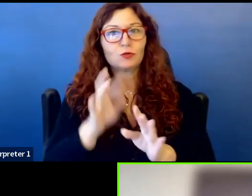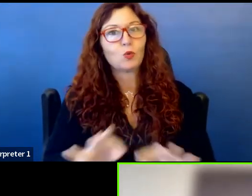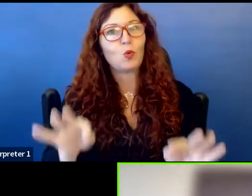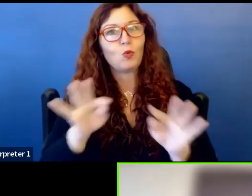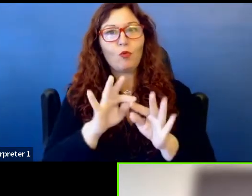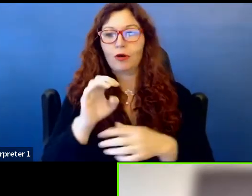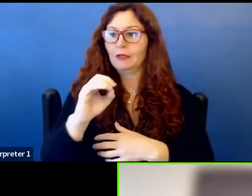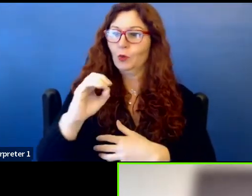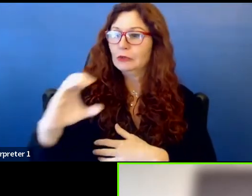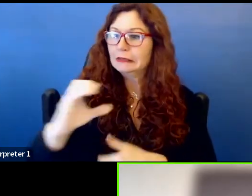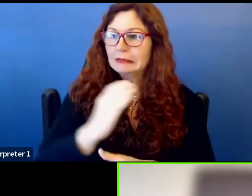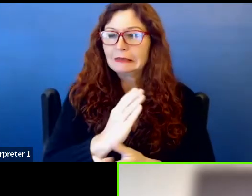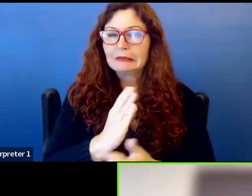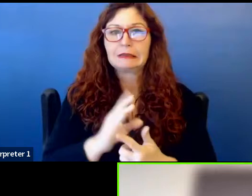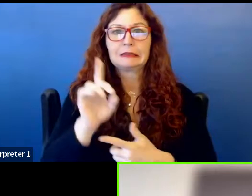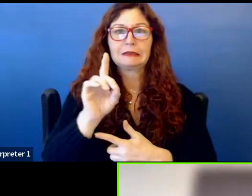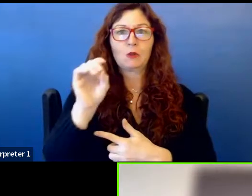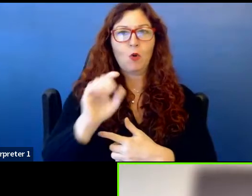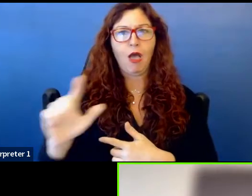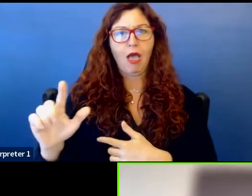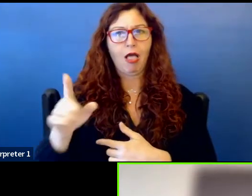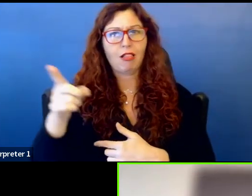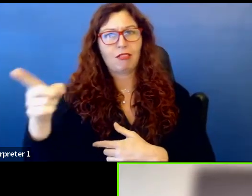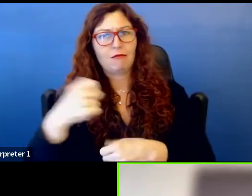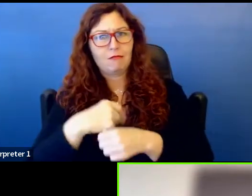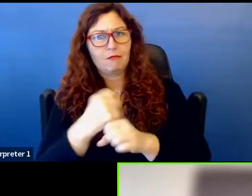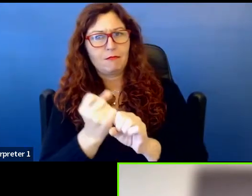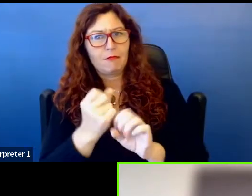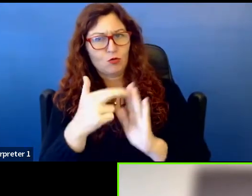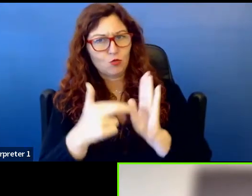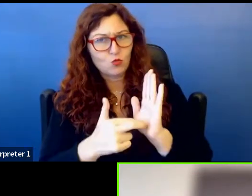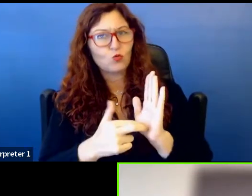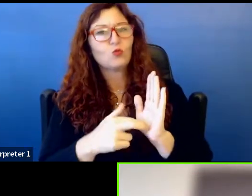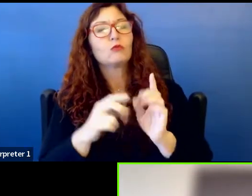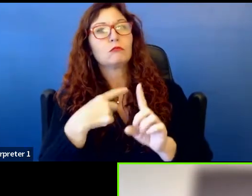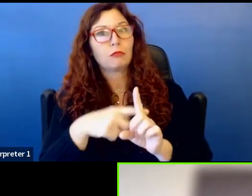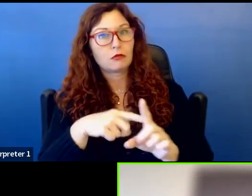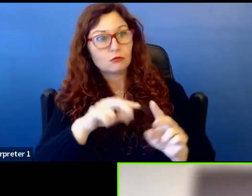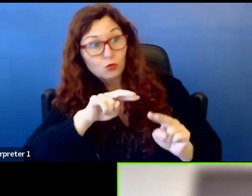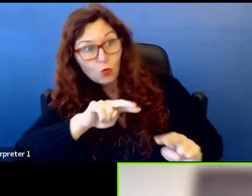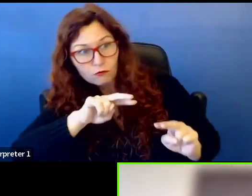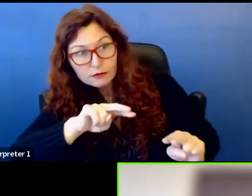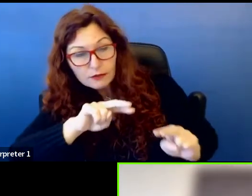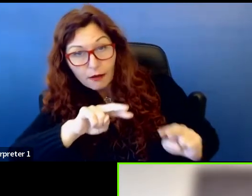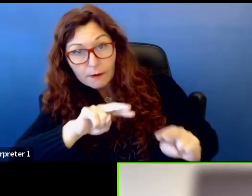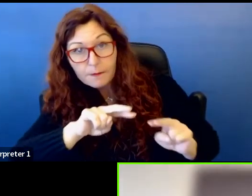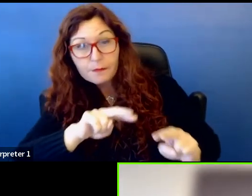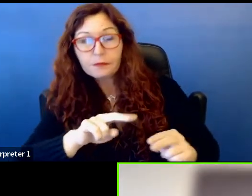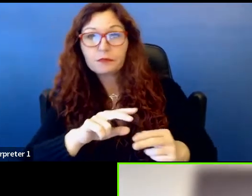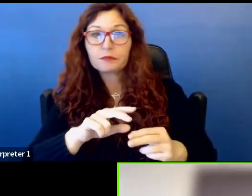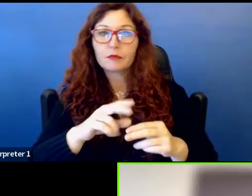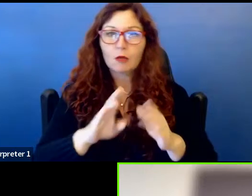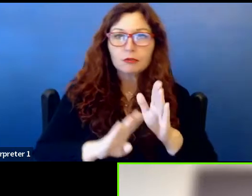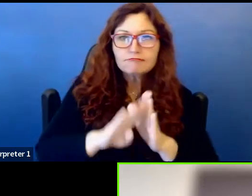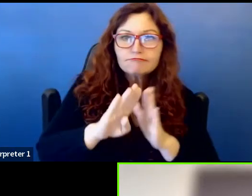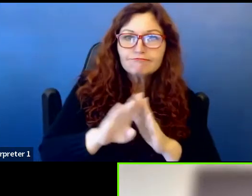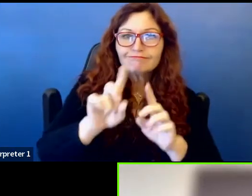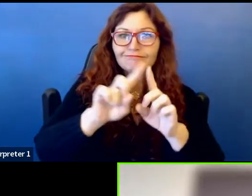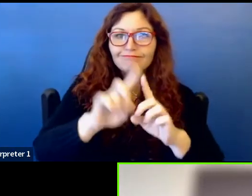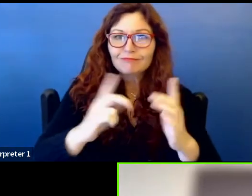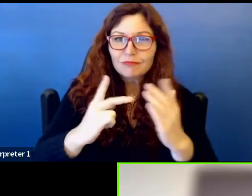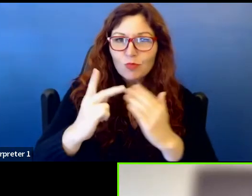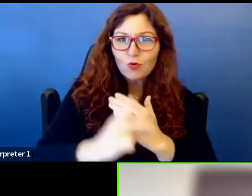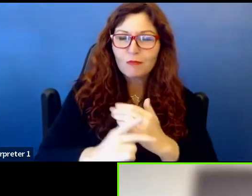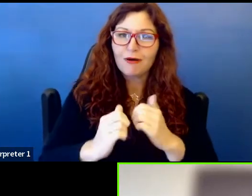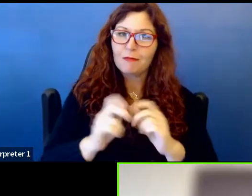of creating the oversight and also helping implement different initiatives to address those grievances and